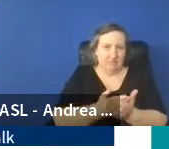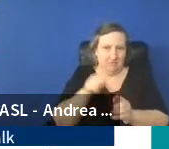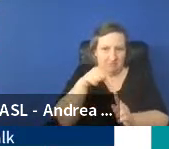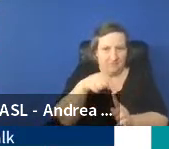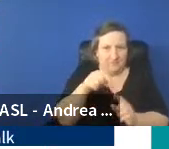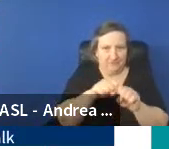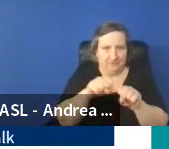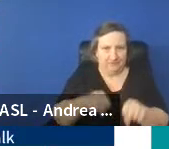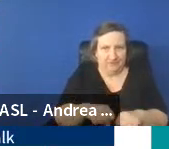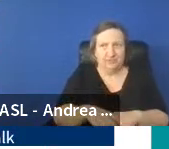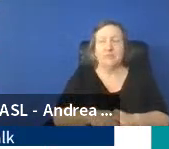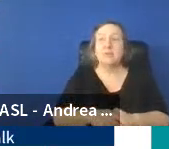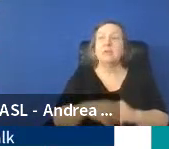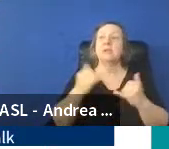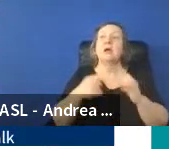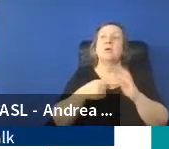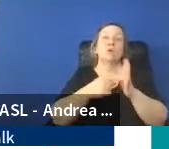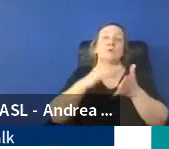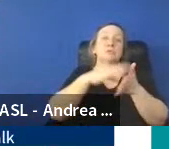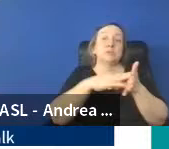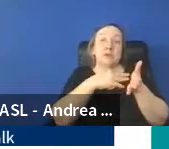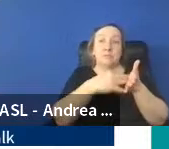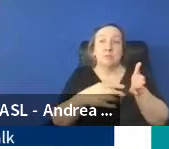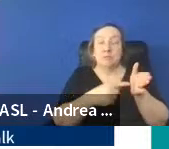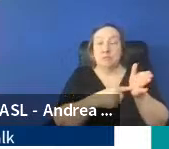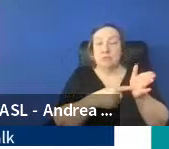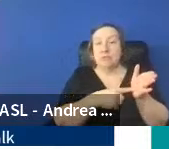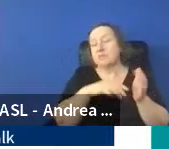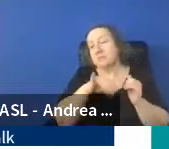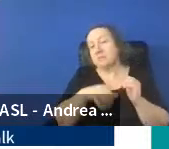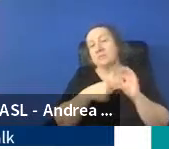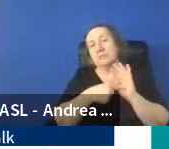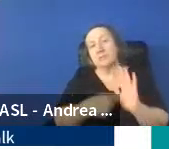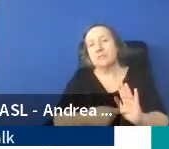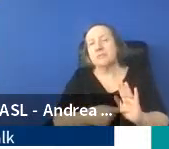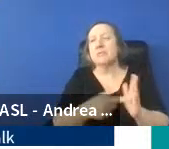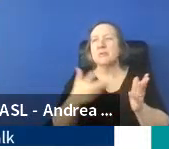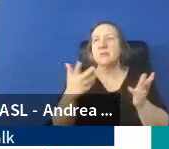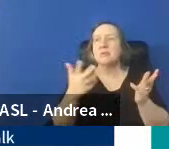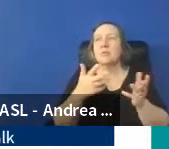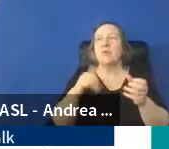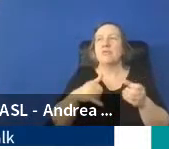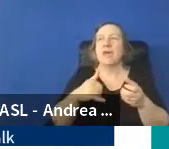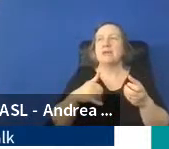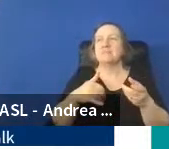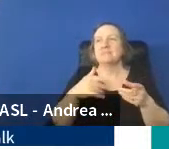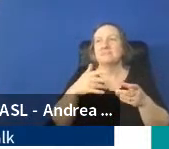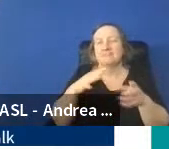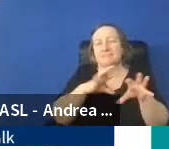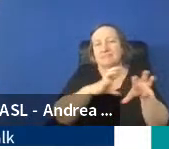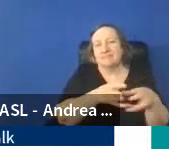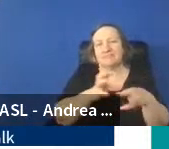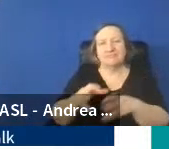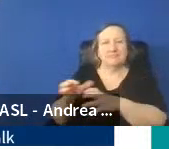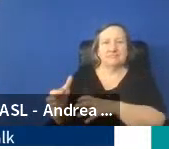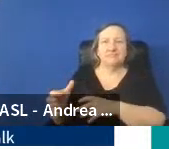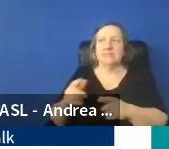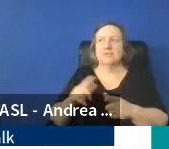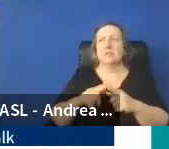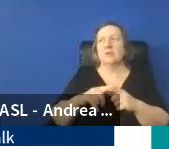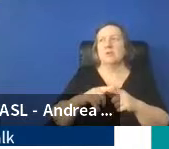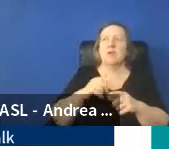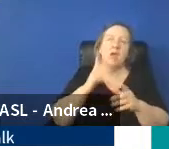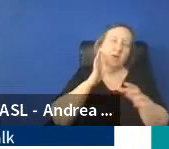And then here I'm showing a table that summarizes this demographic information. So I'll walk through this a